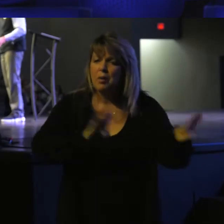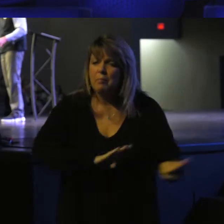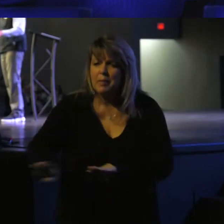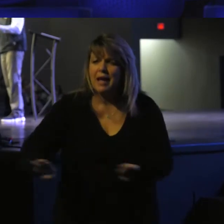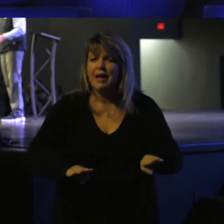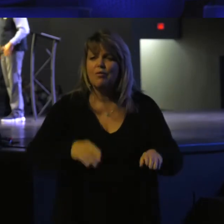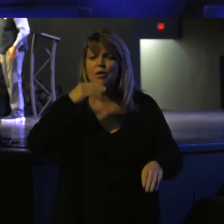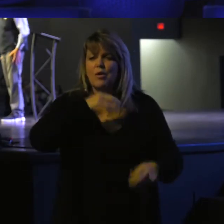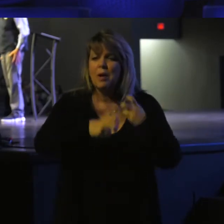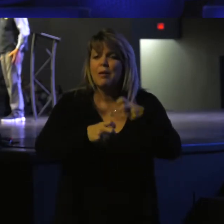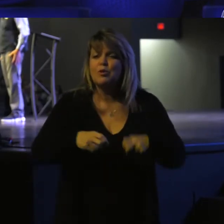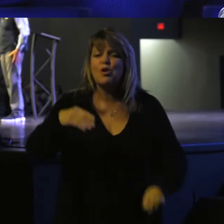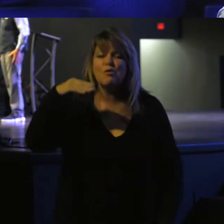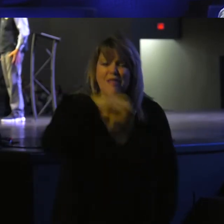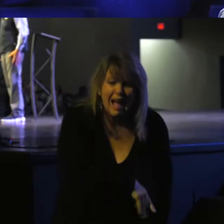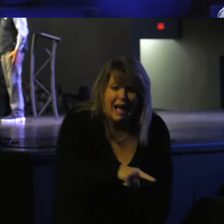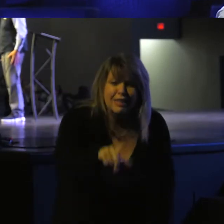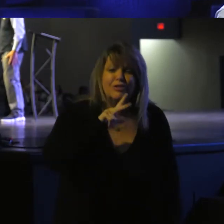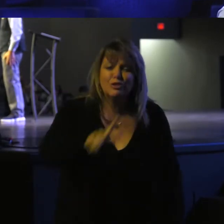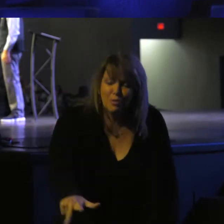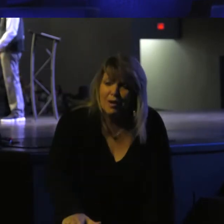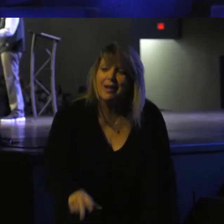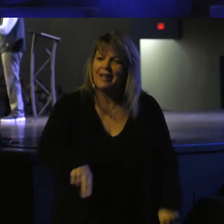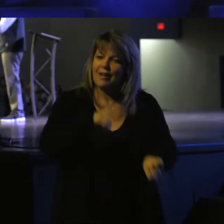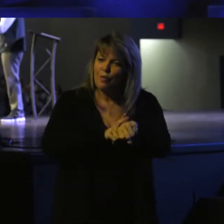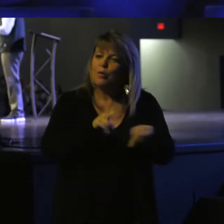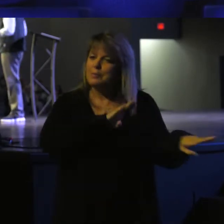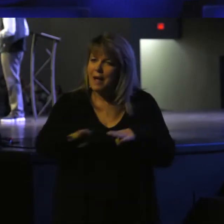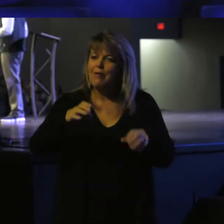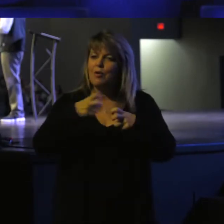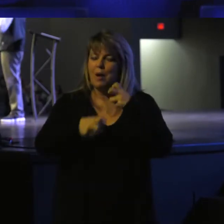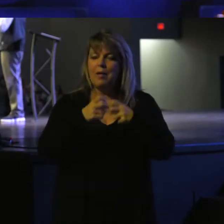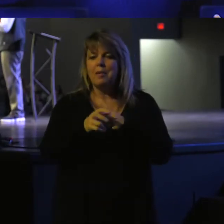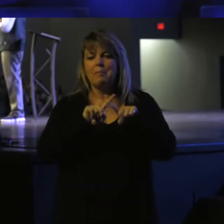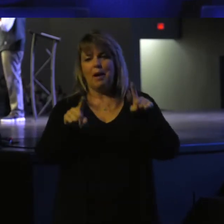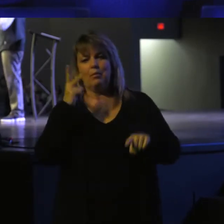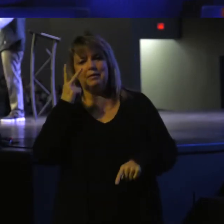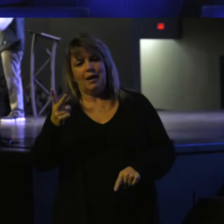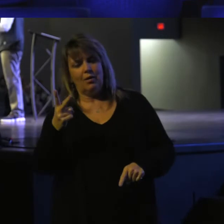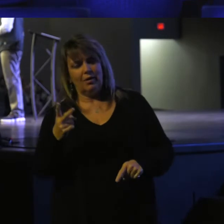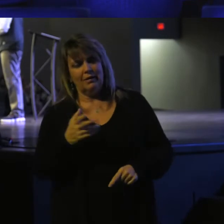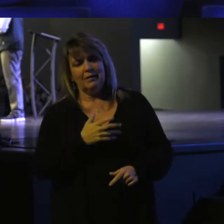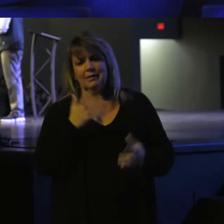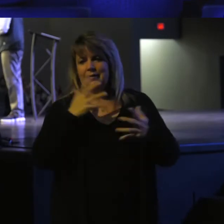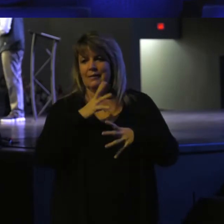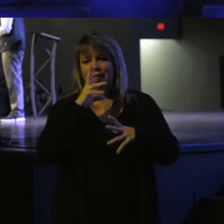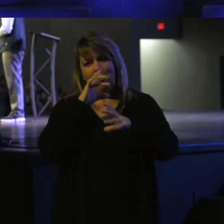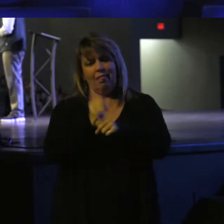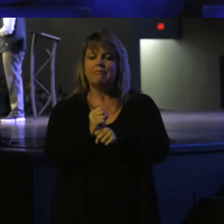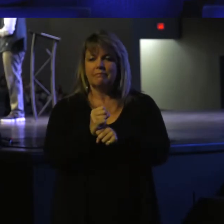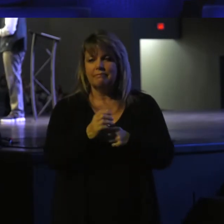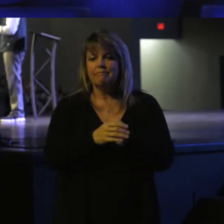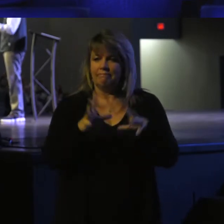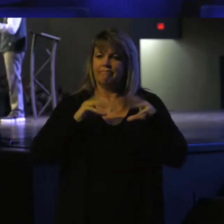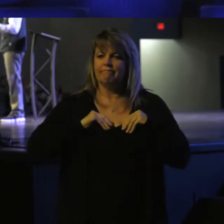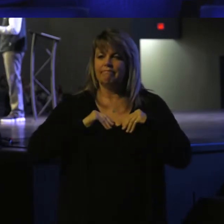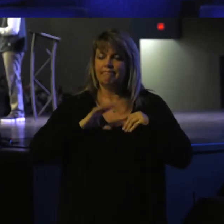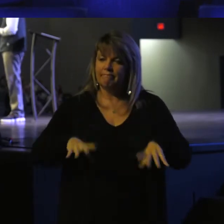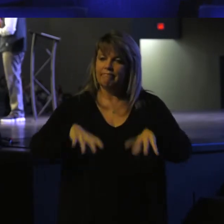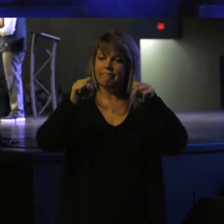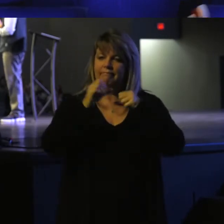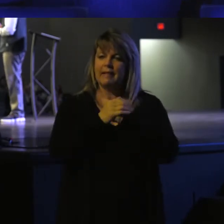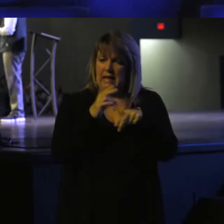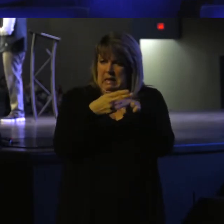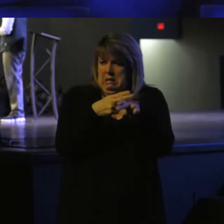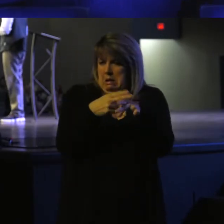you're lying. She's 3. And yet when we saw her, well, we took her. And they assured us it was a